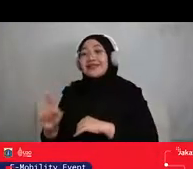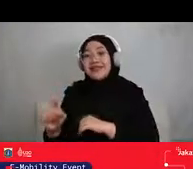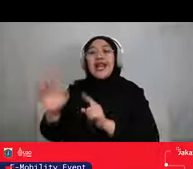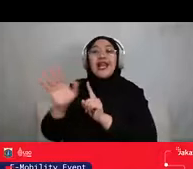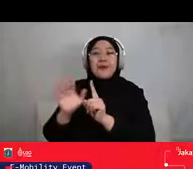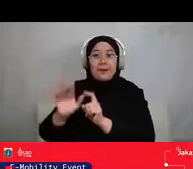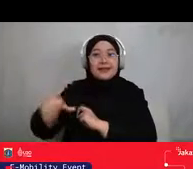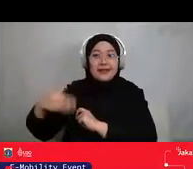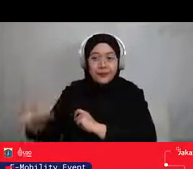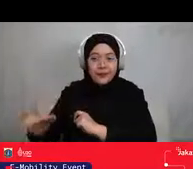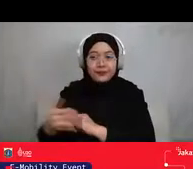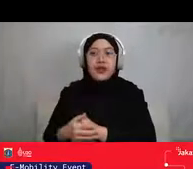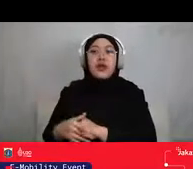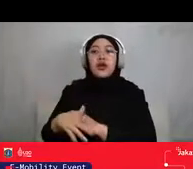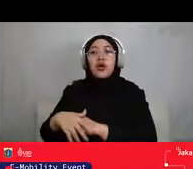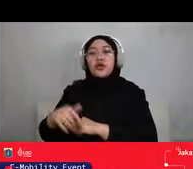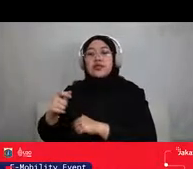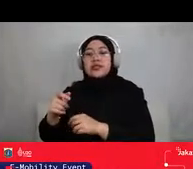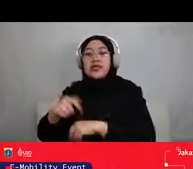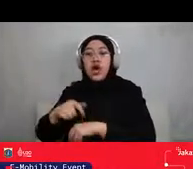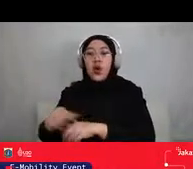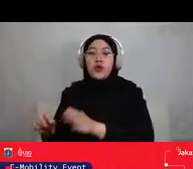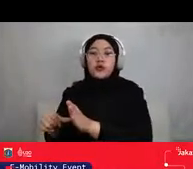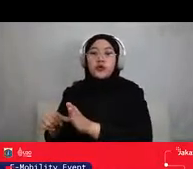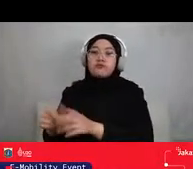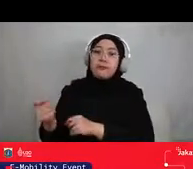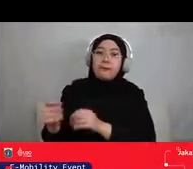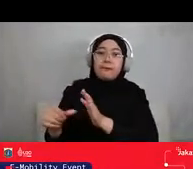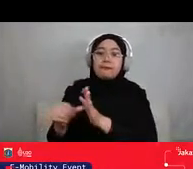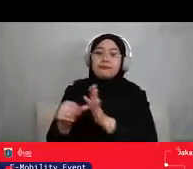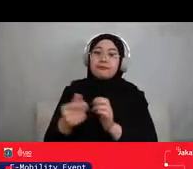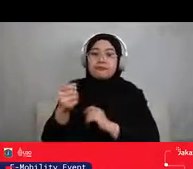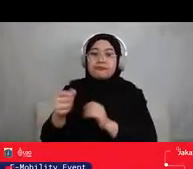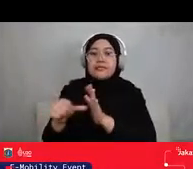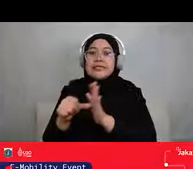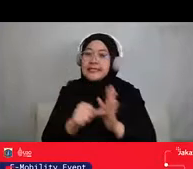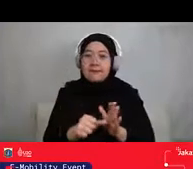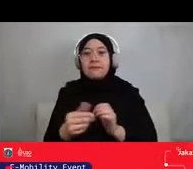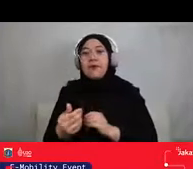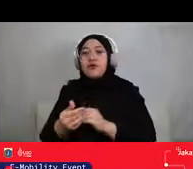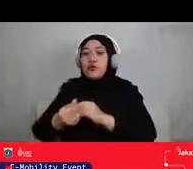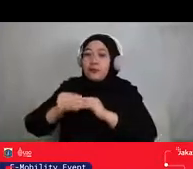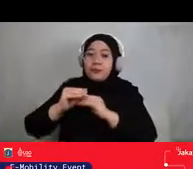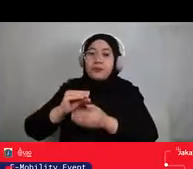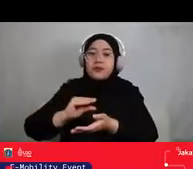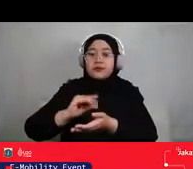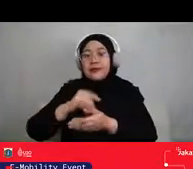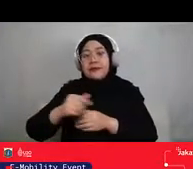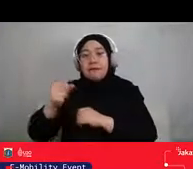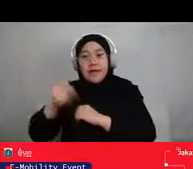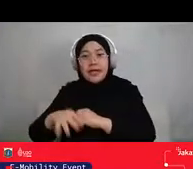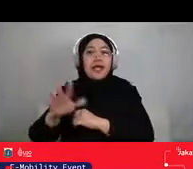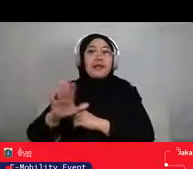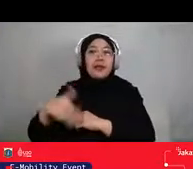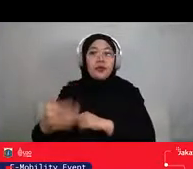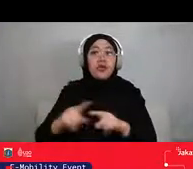is typically lower, 5 years. But for electric buses, the loan term needed is more than 8 to 10 years, so that the